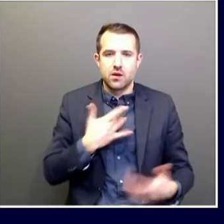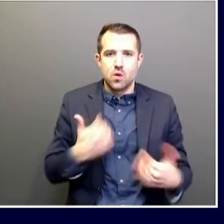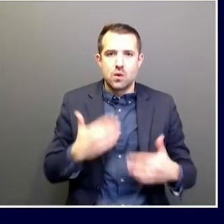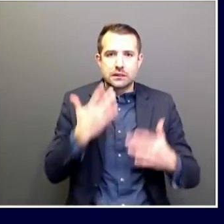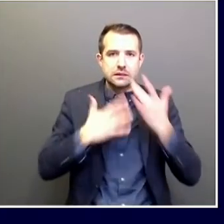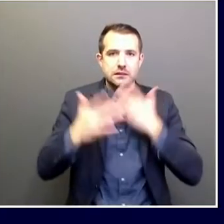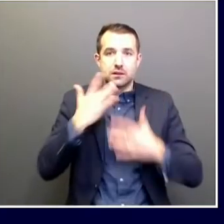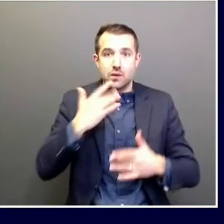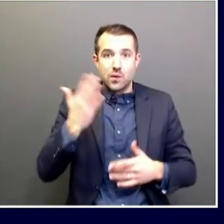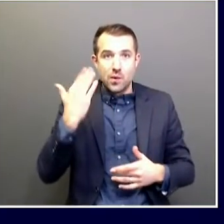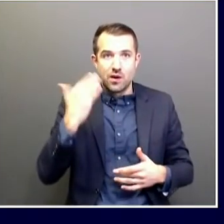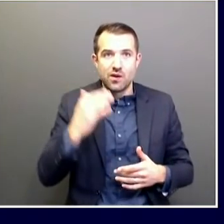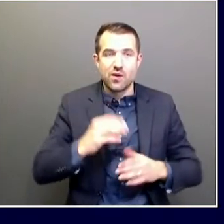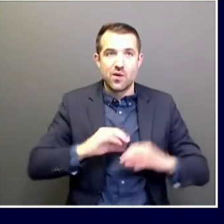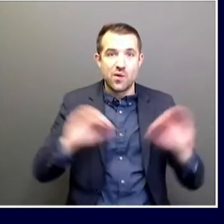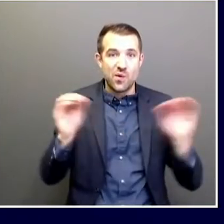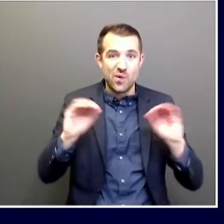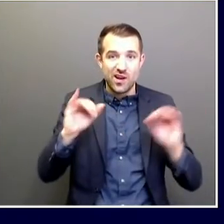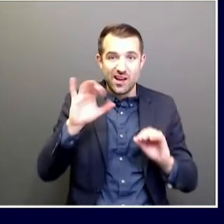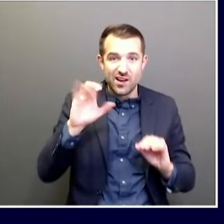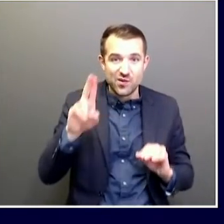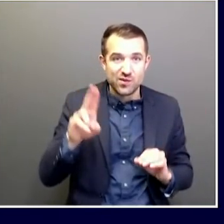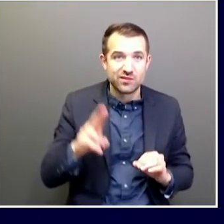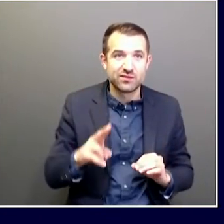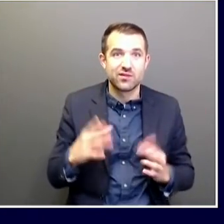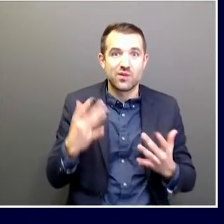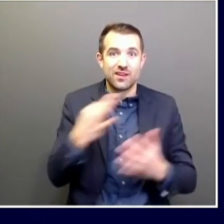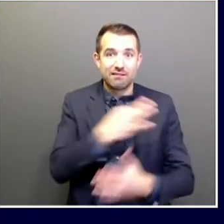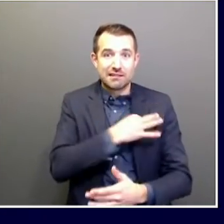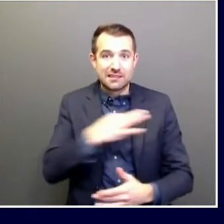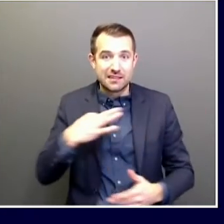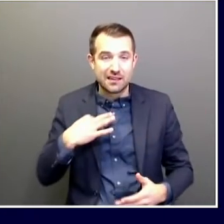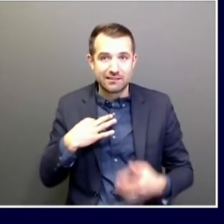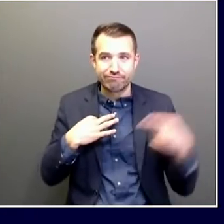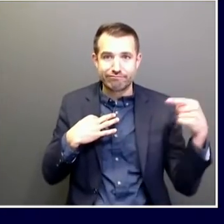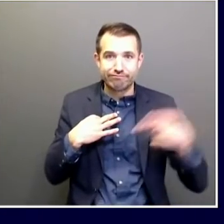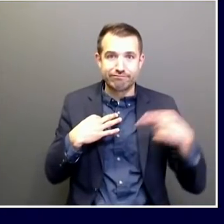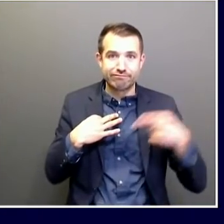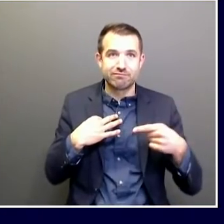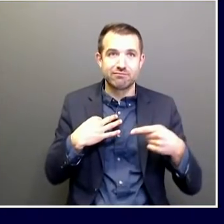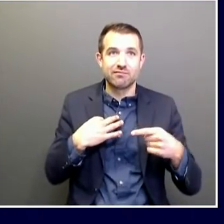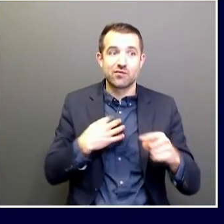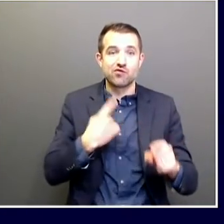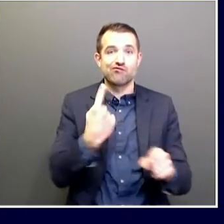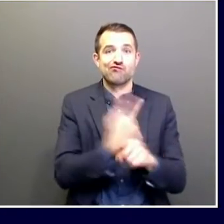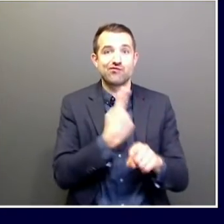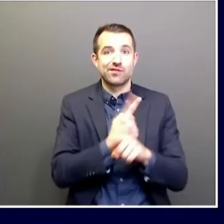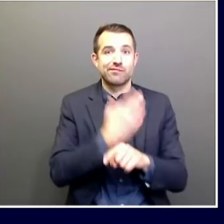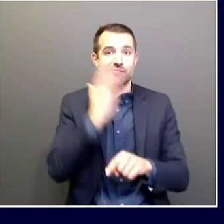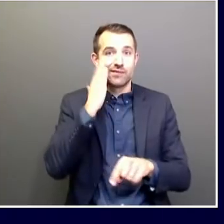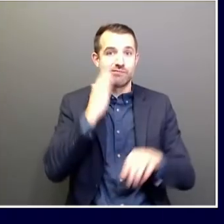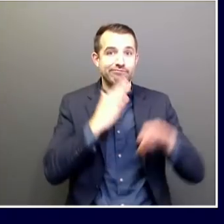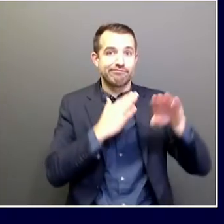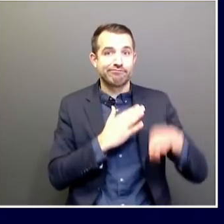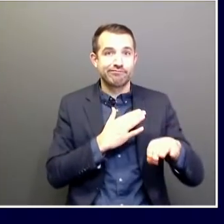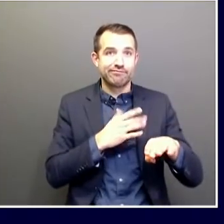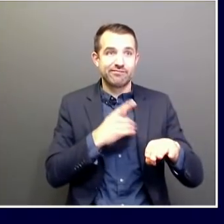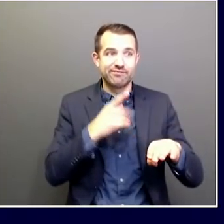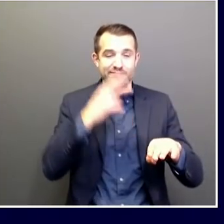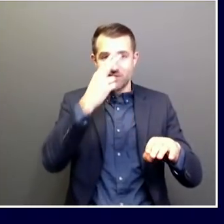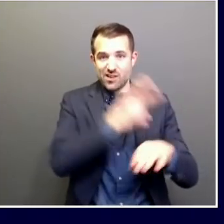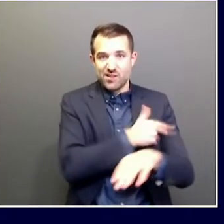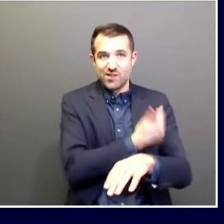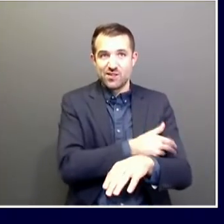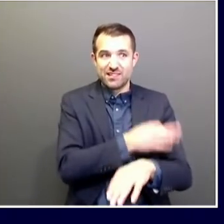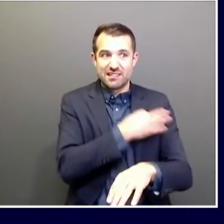in intensive care in the past few months as in non-intensive care. The more we can begin to decompress hospitals, the better. So we're working with our